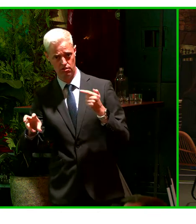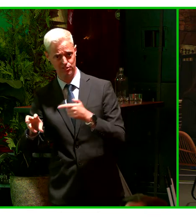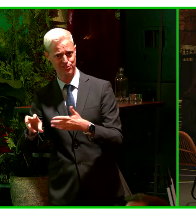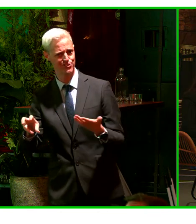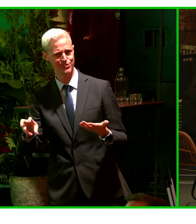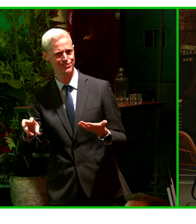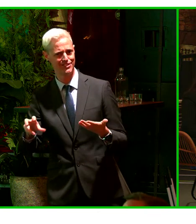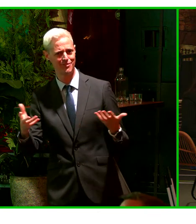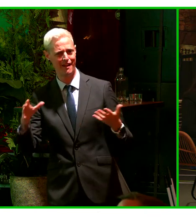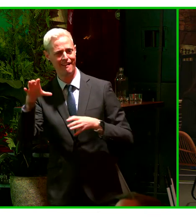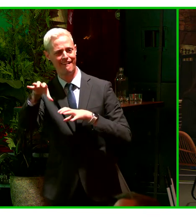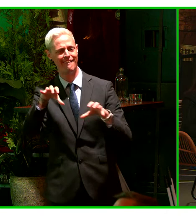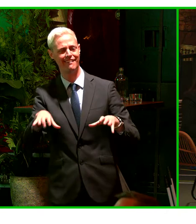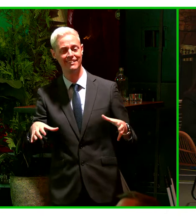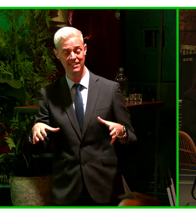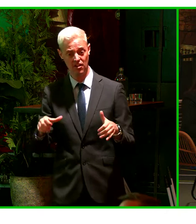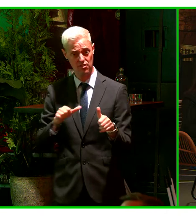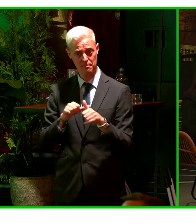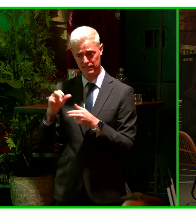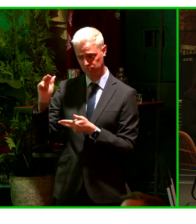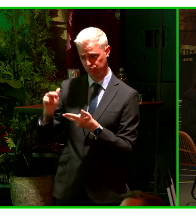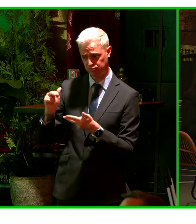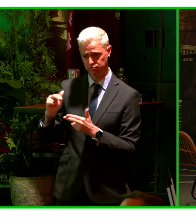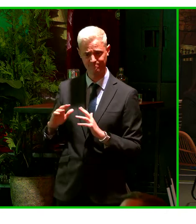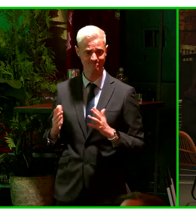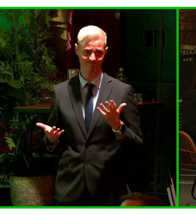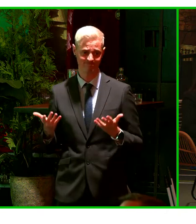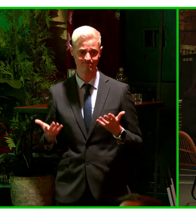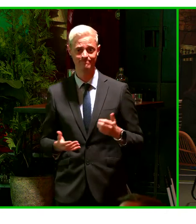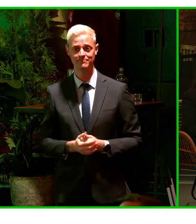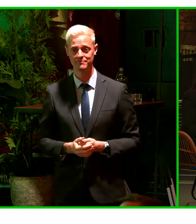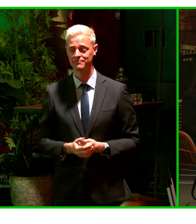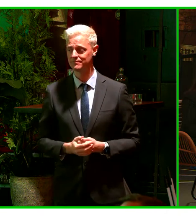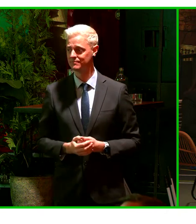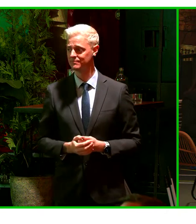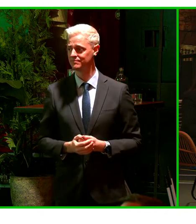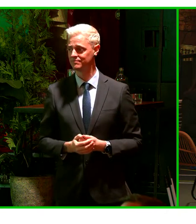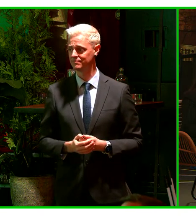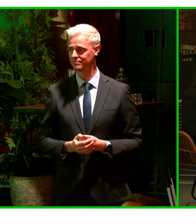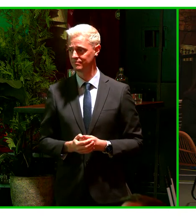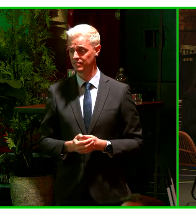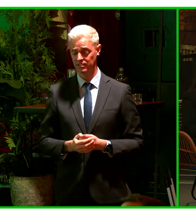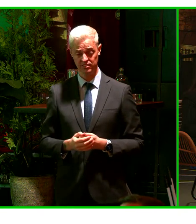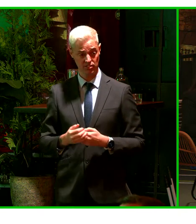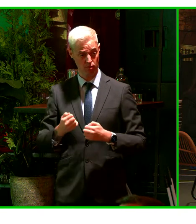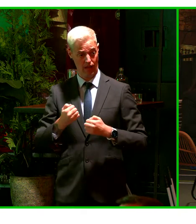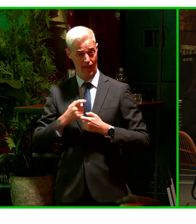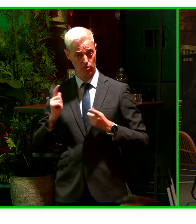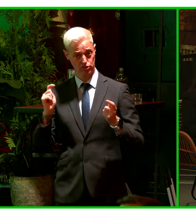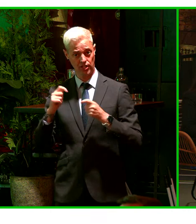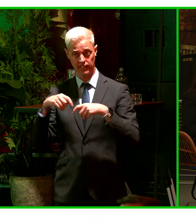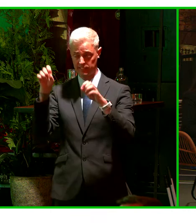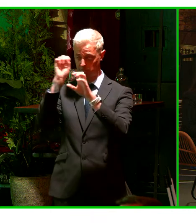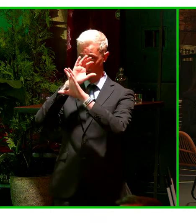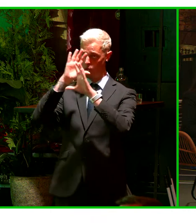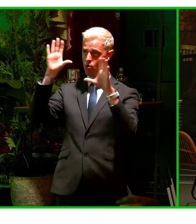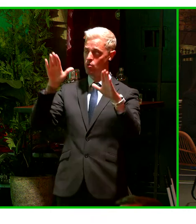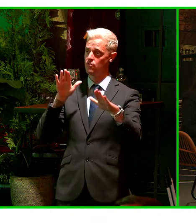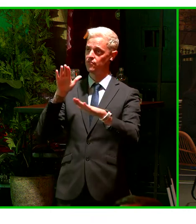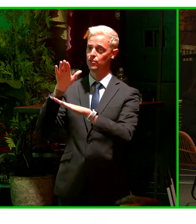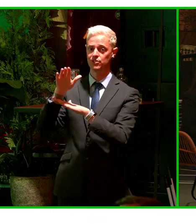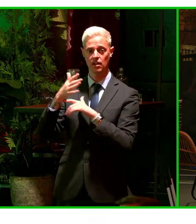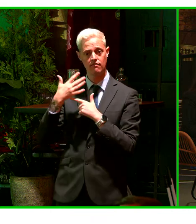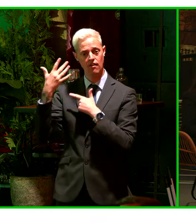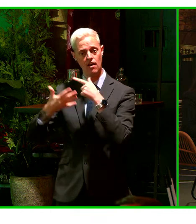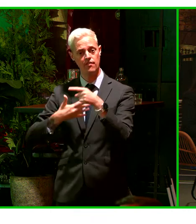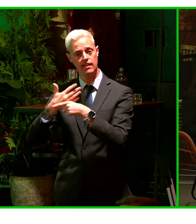Well, possibly not. Because what we're doing is, it's more visionary what we're doing. It's 5 years'